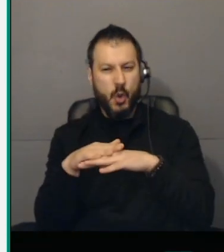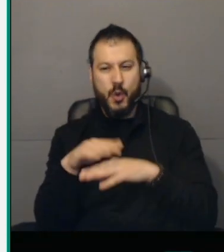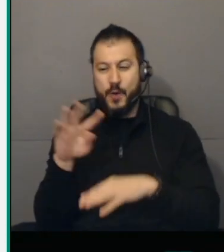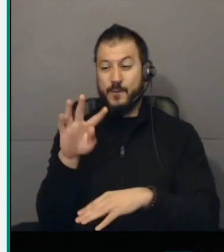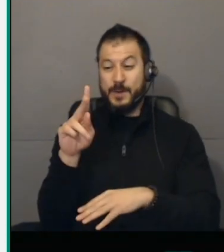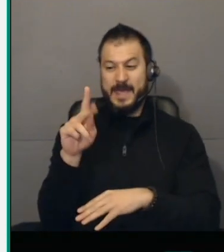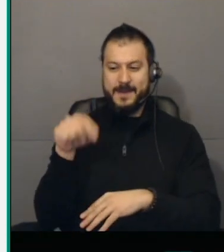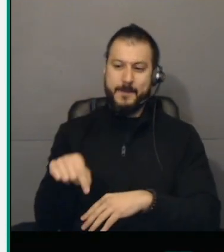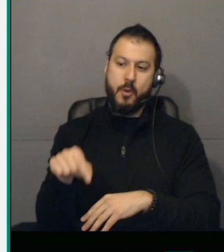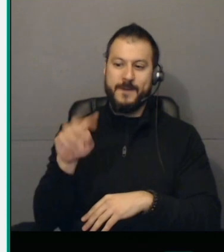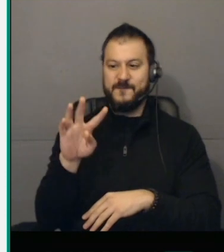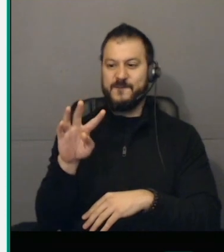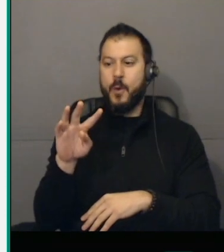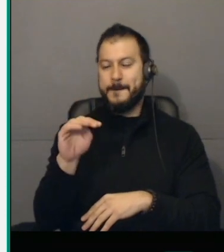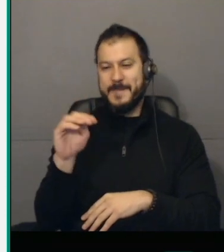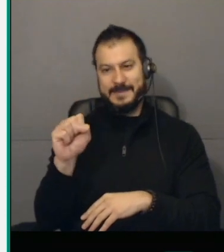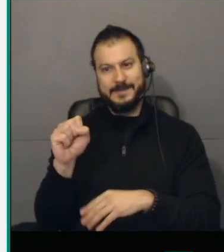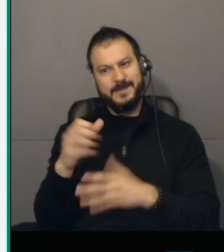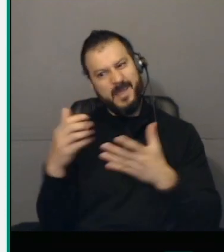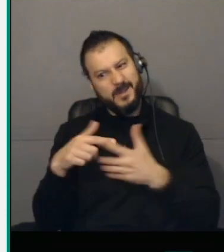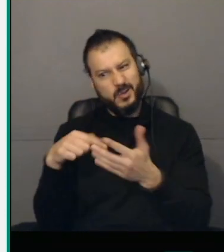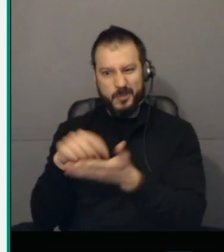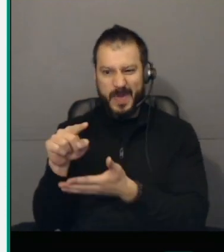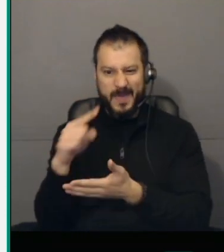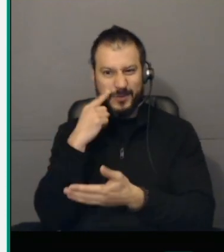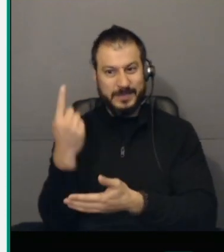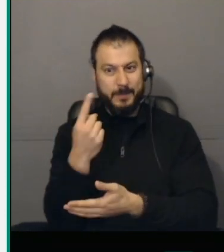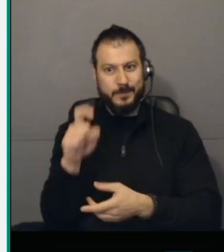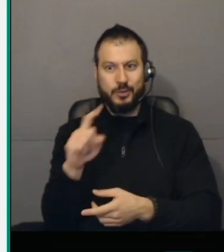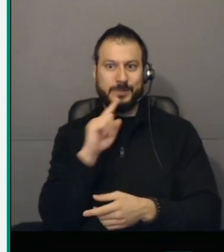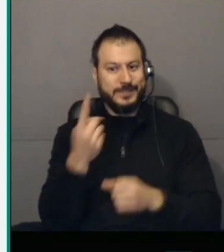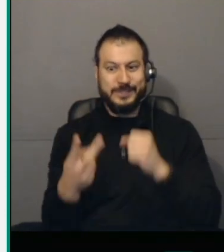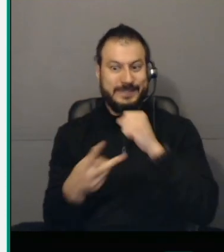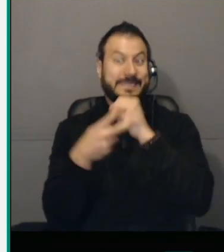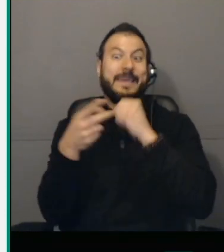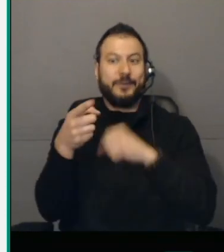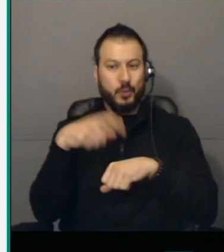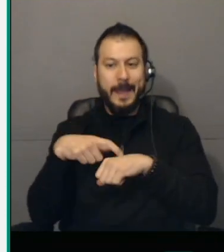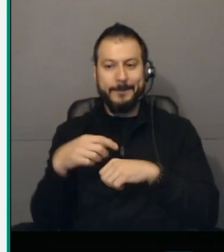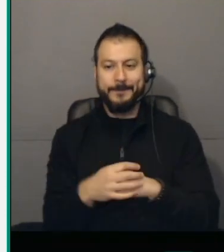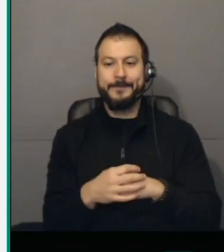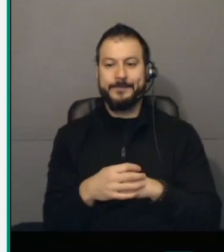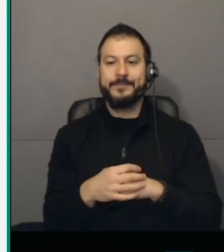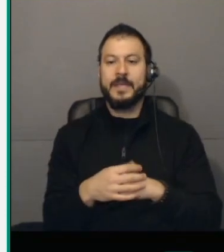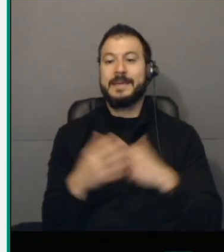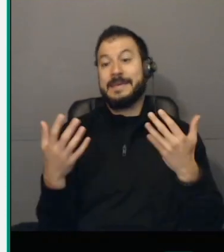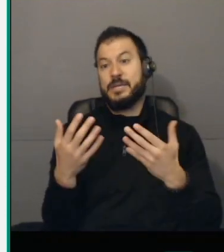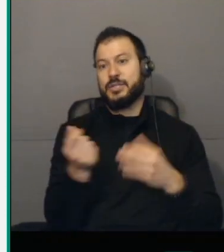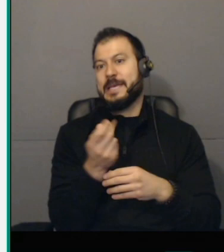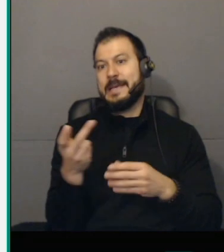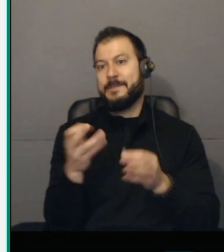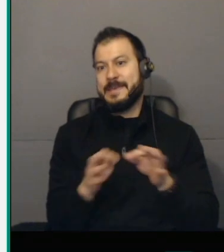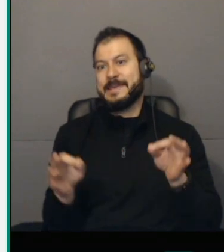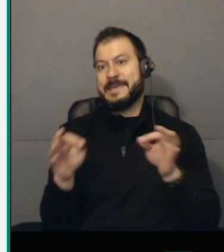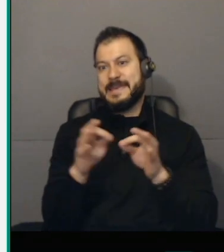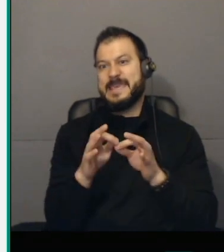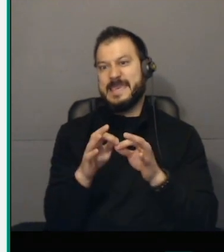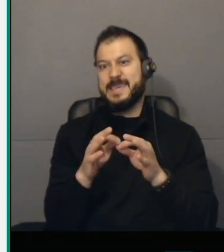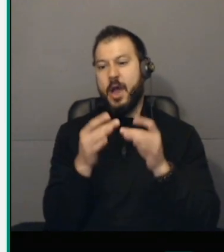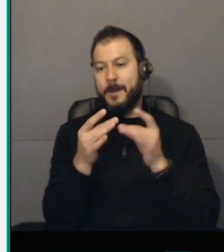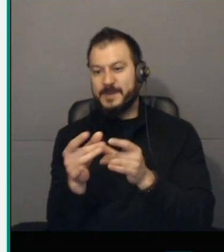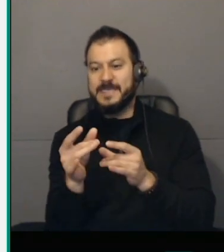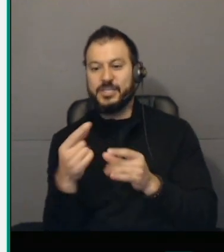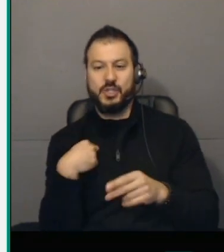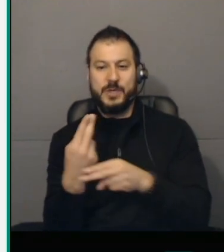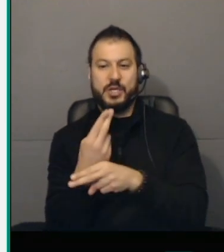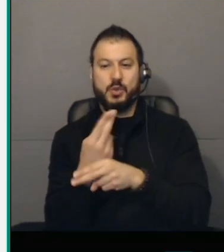costed 0.4 milliseconds, which is a lot to pay for something that's supposed to be just saving you time. So here's a couple of the key optimizations